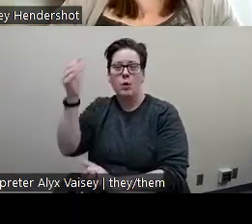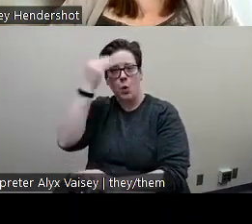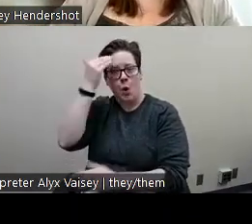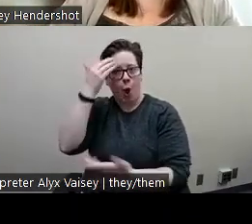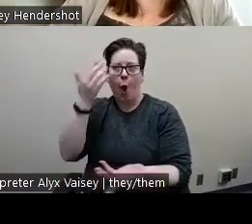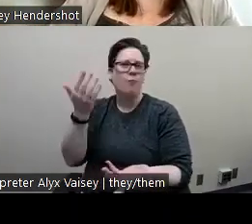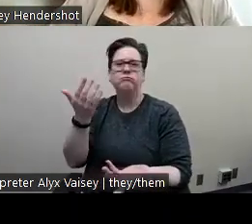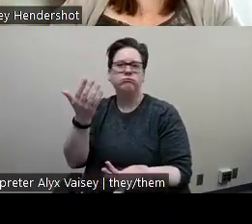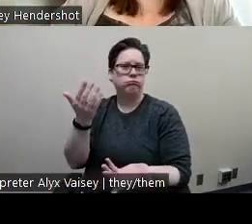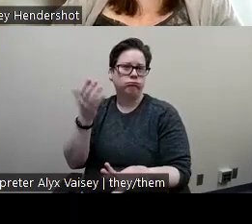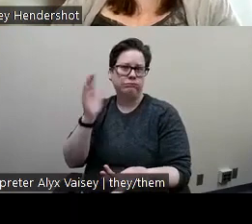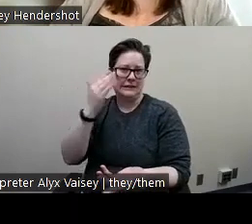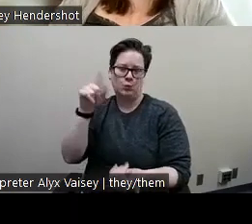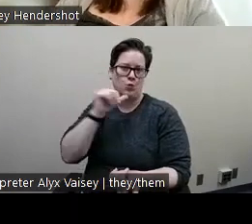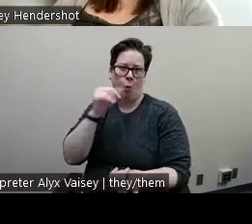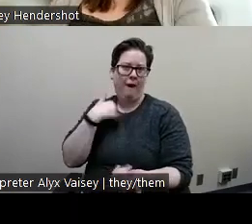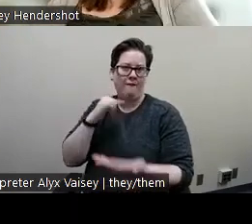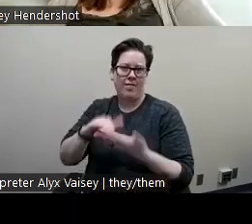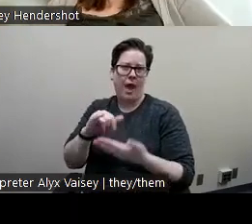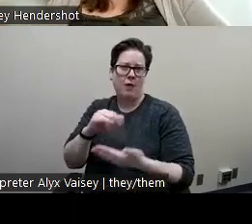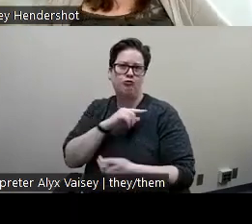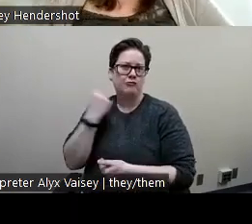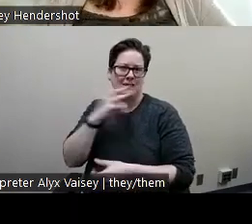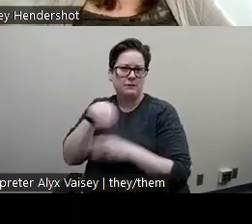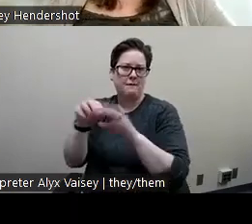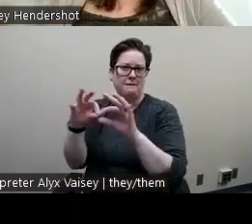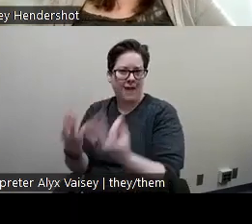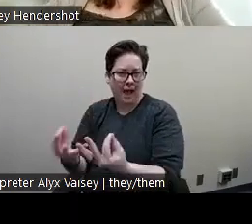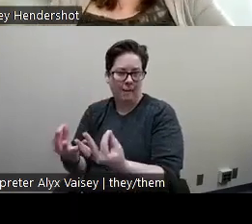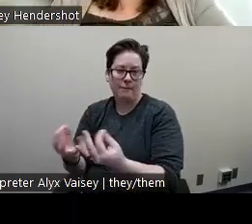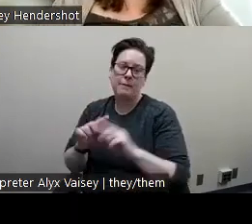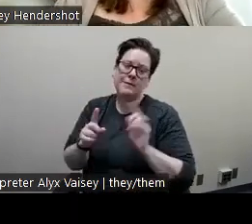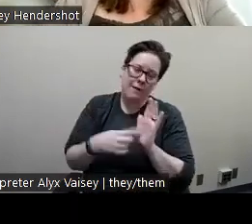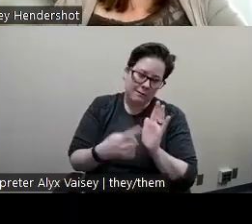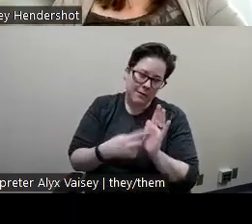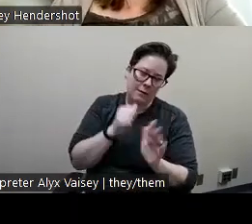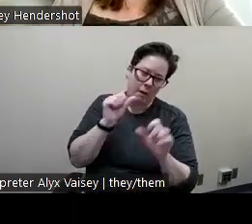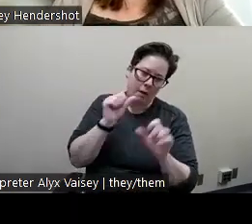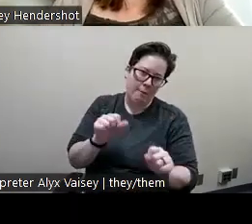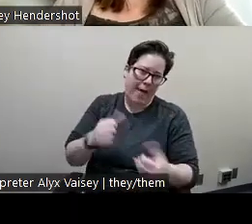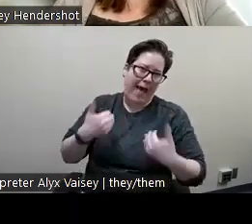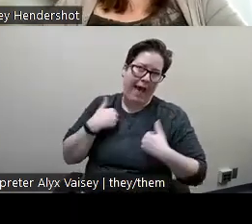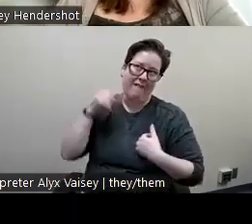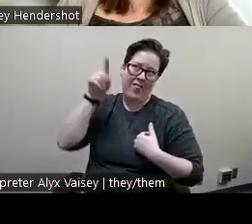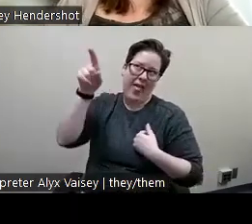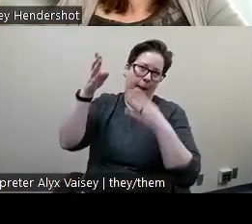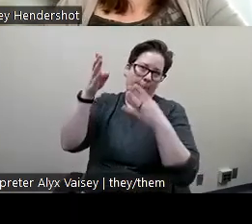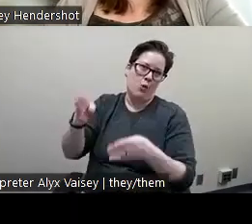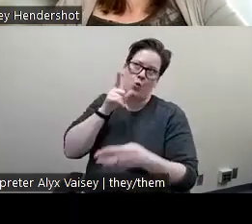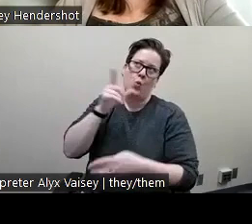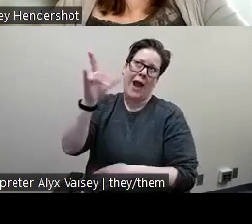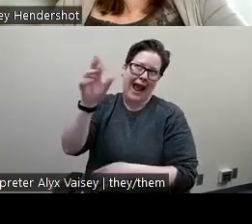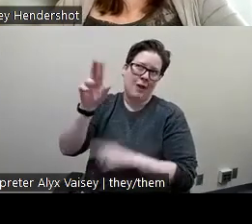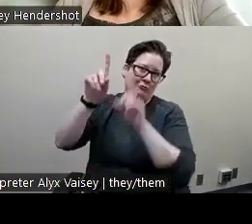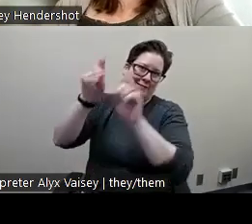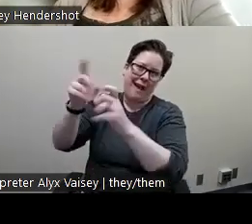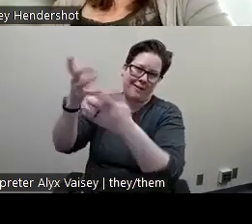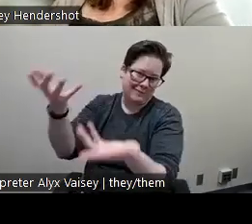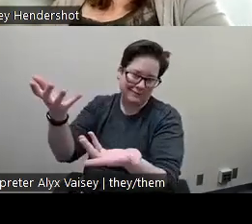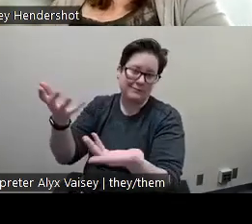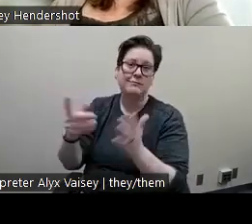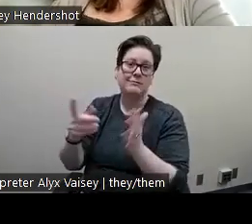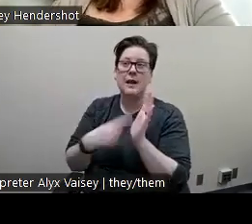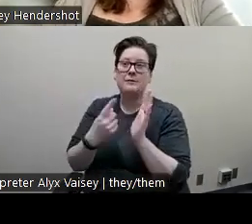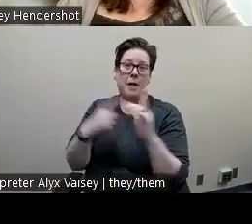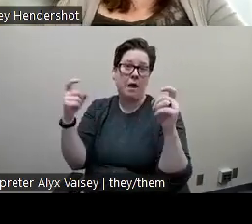not they have a genetic risk. But in some cases, that's not possible. In some situations, there could again be those complicated